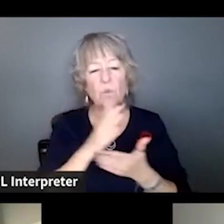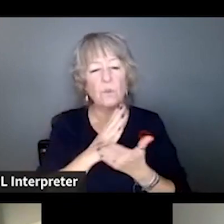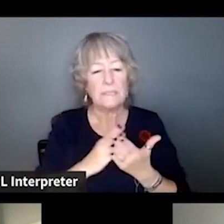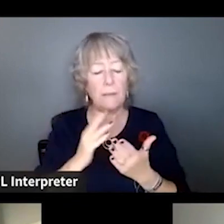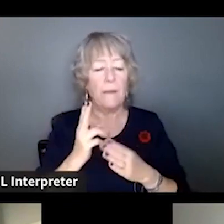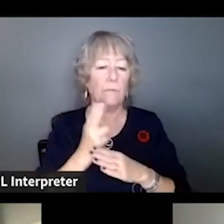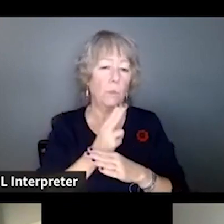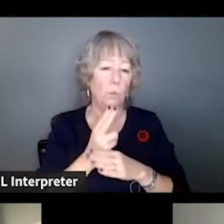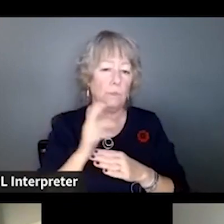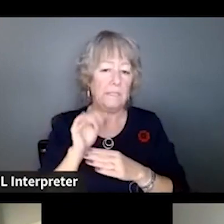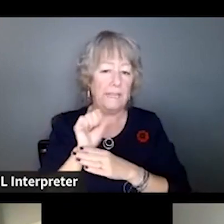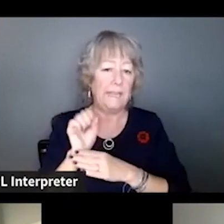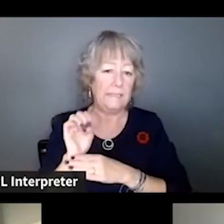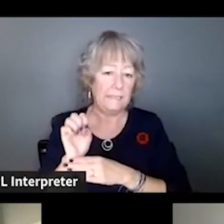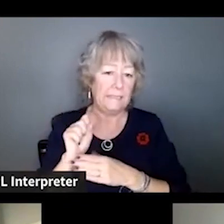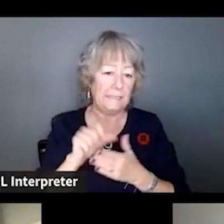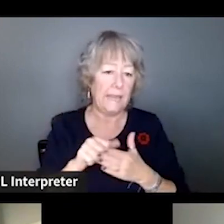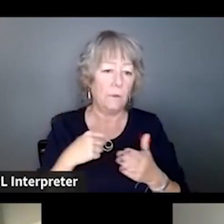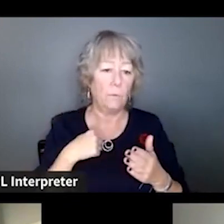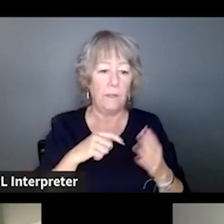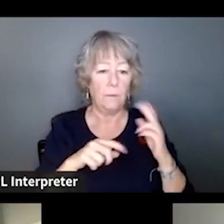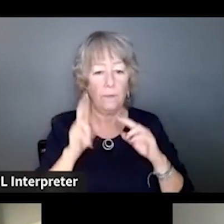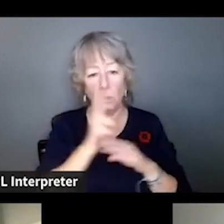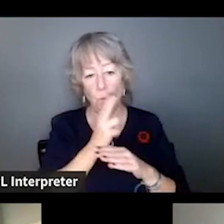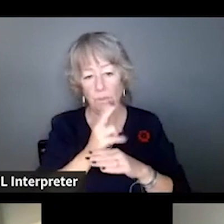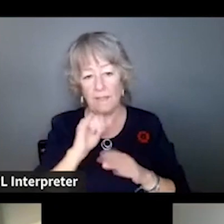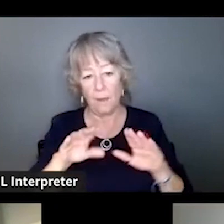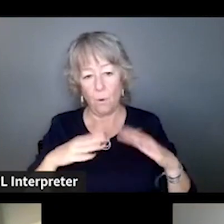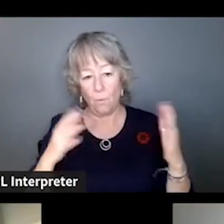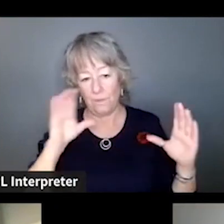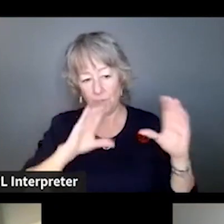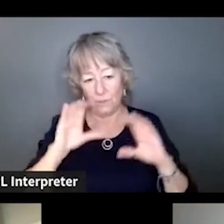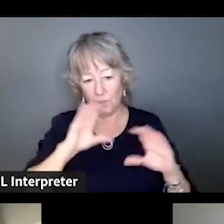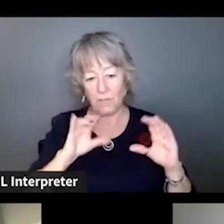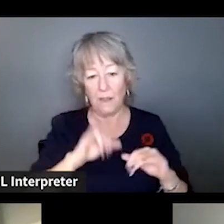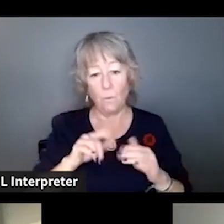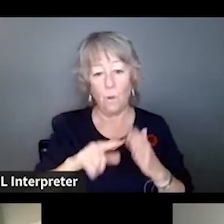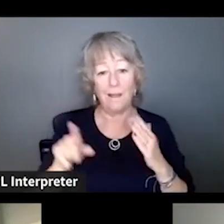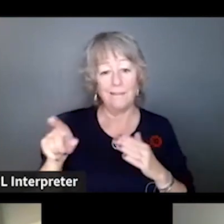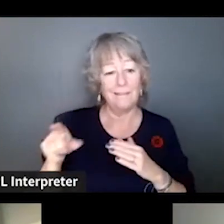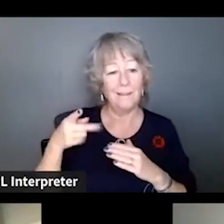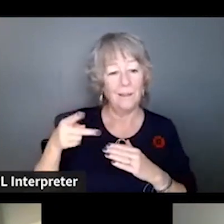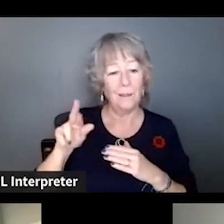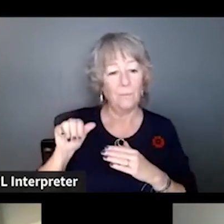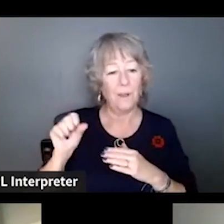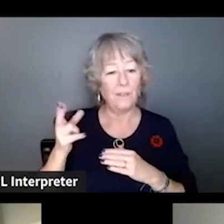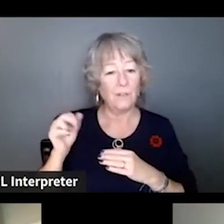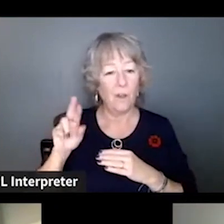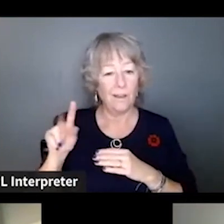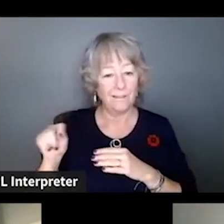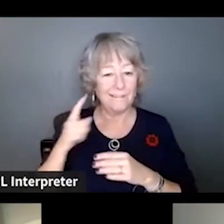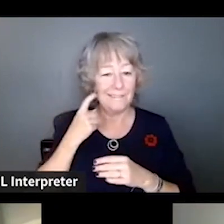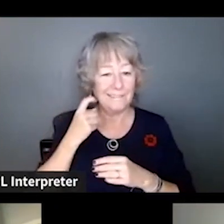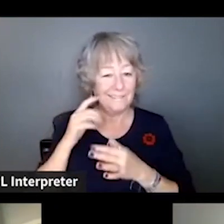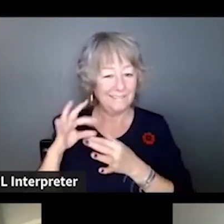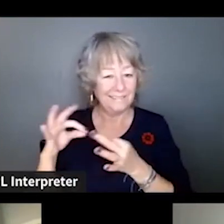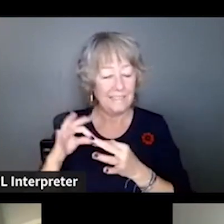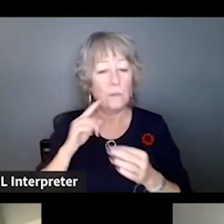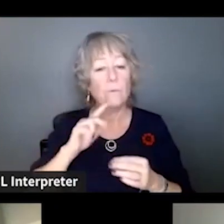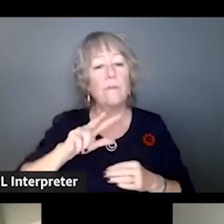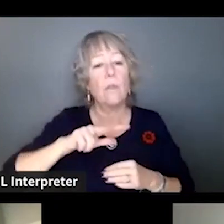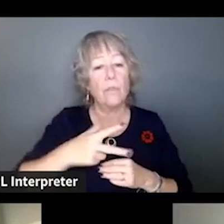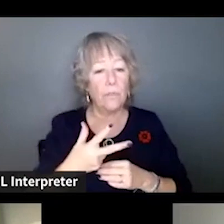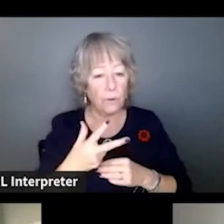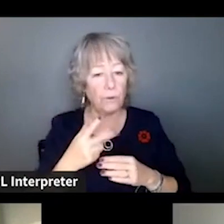that people use, Opensearch for. And of course, as Prashant mentioned, there's the third use case that's really